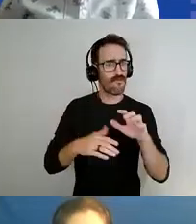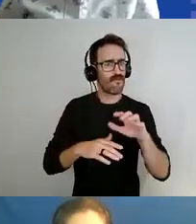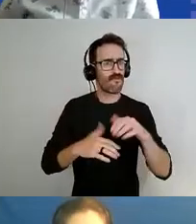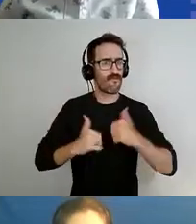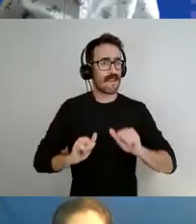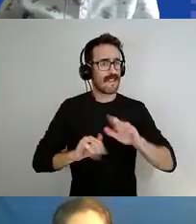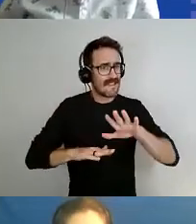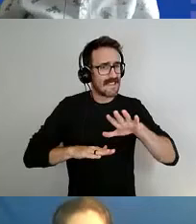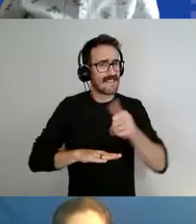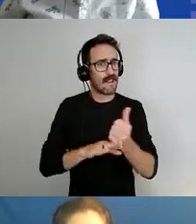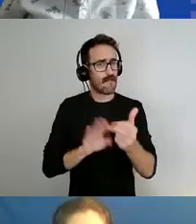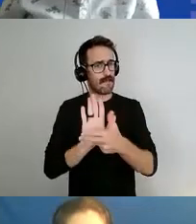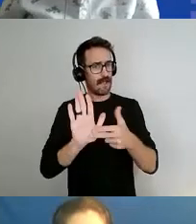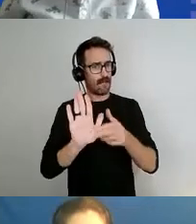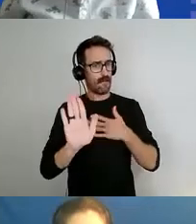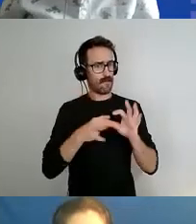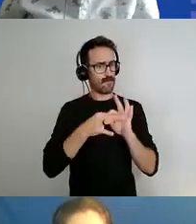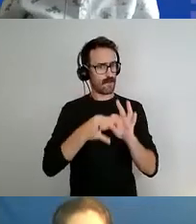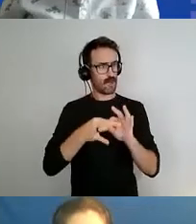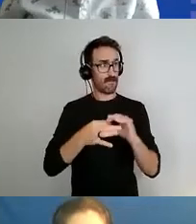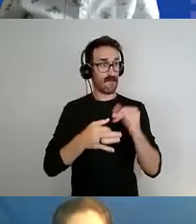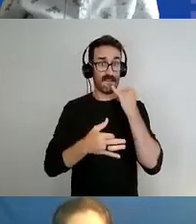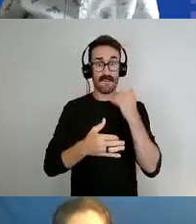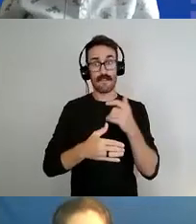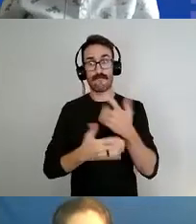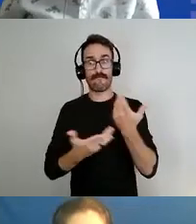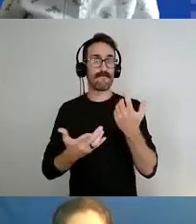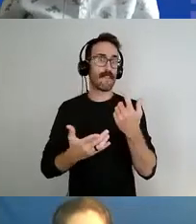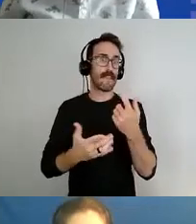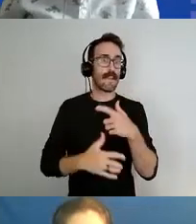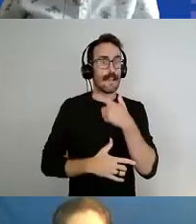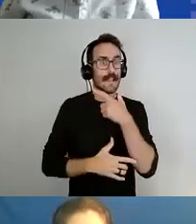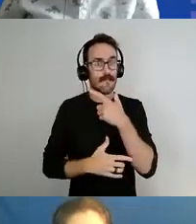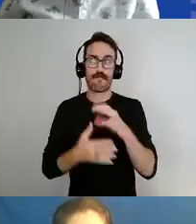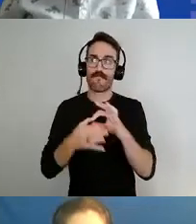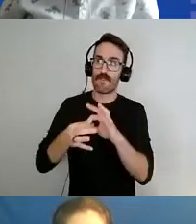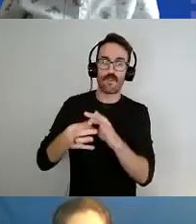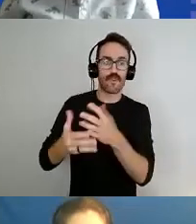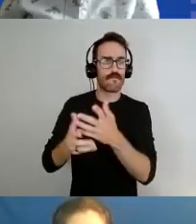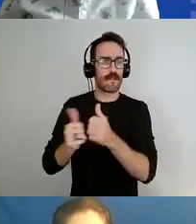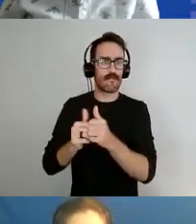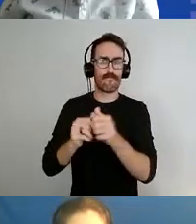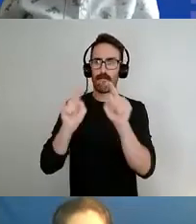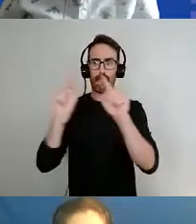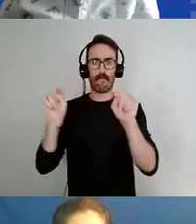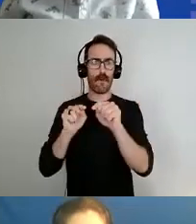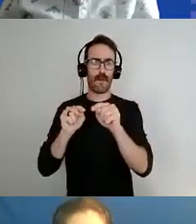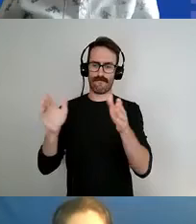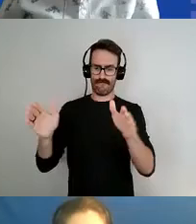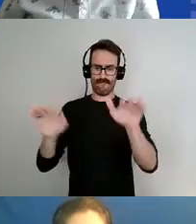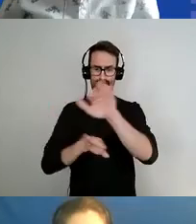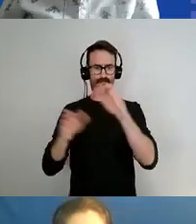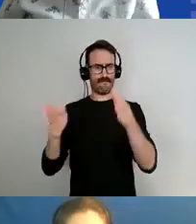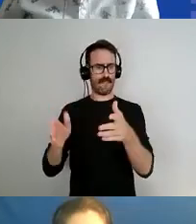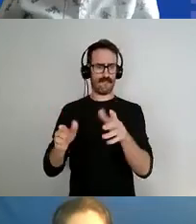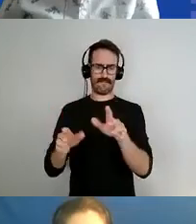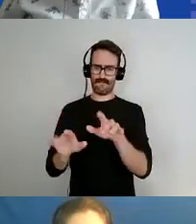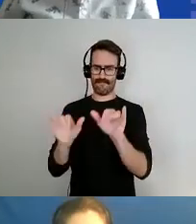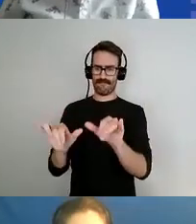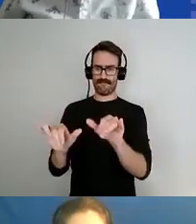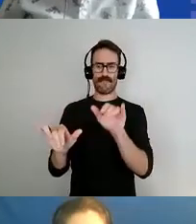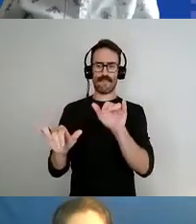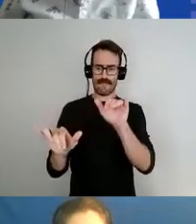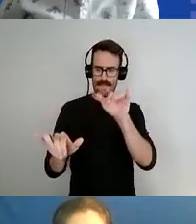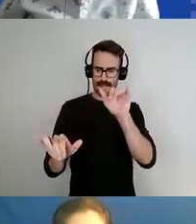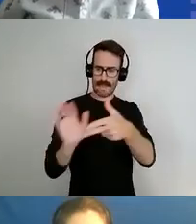was a lesbian relationship, for example, into a box where it kind of made sense within this heteronormative